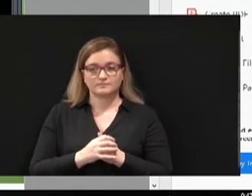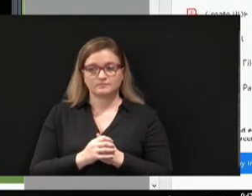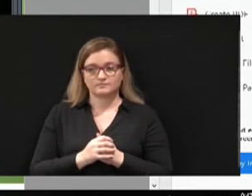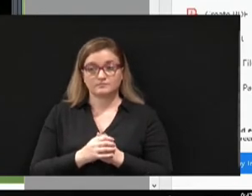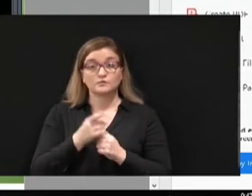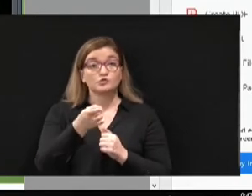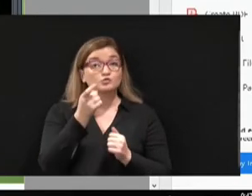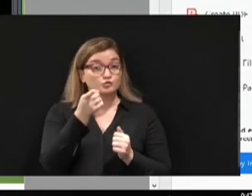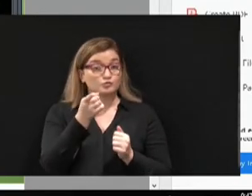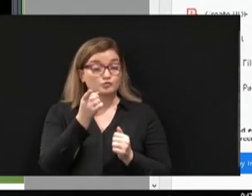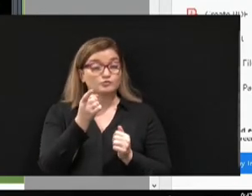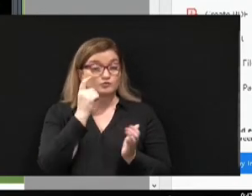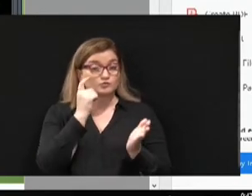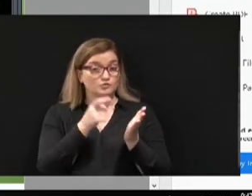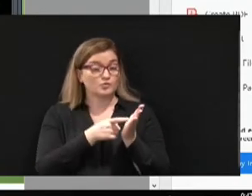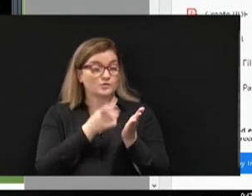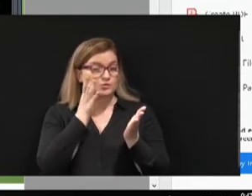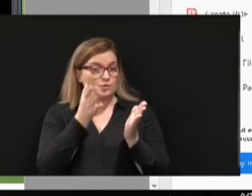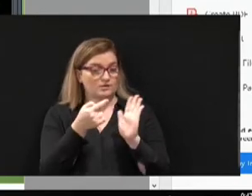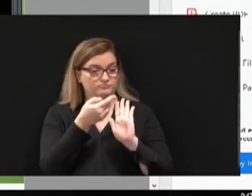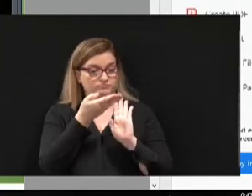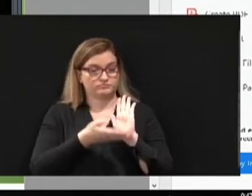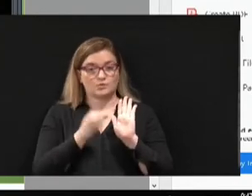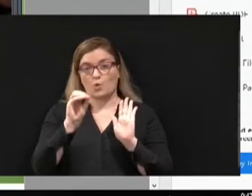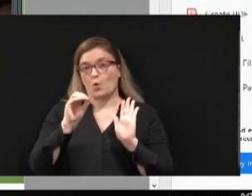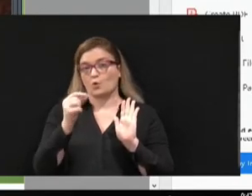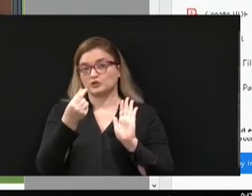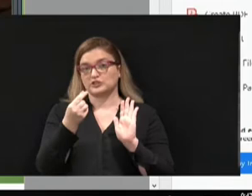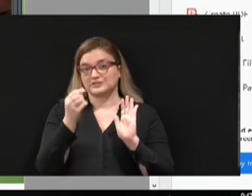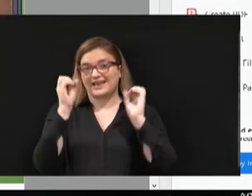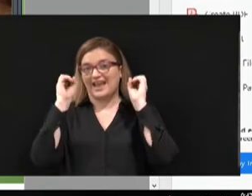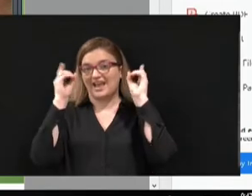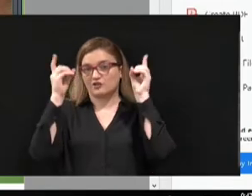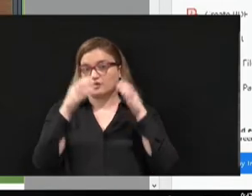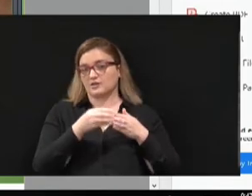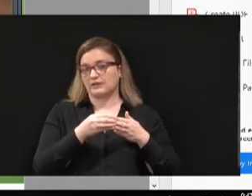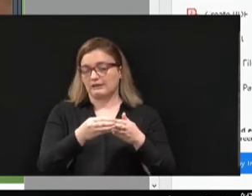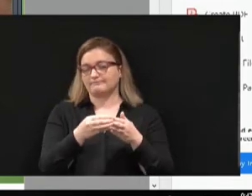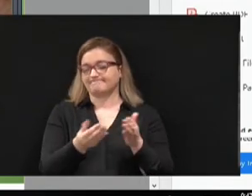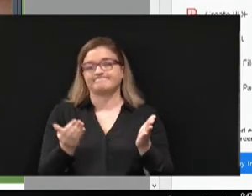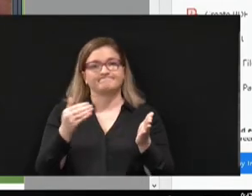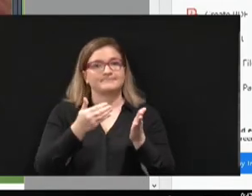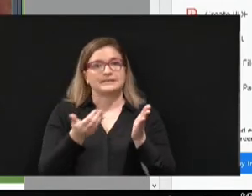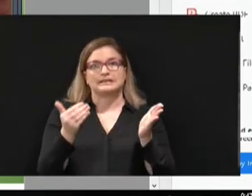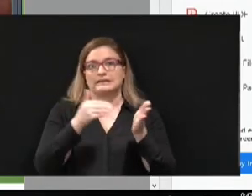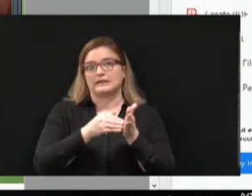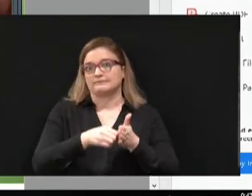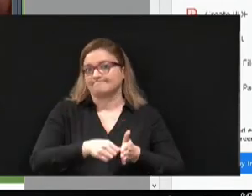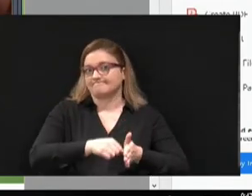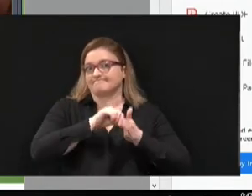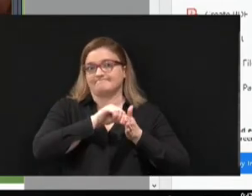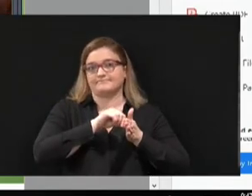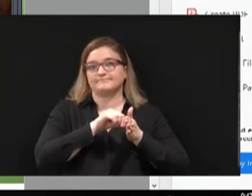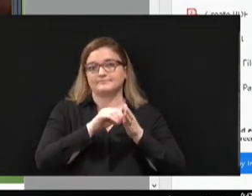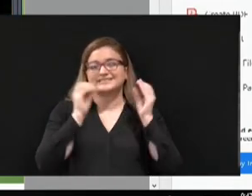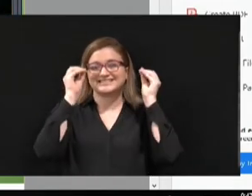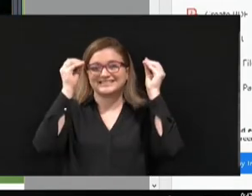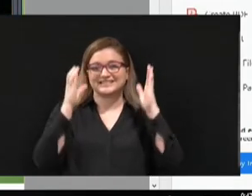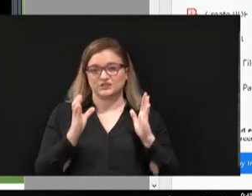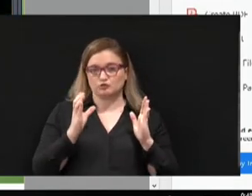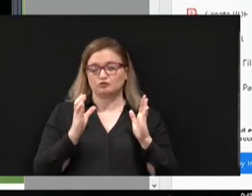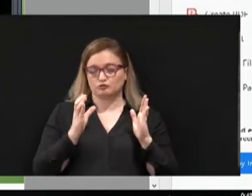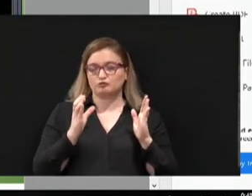you will notice the OG Educator's Guide, which again is the one with the teacher and the children on the